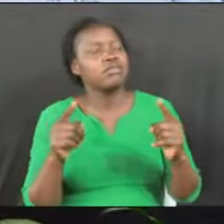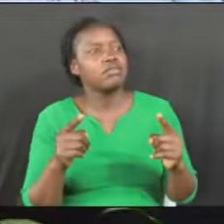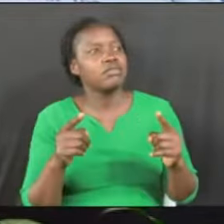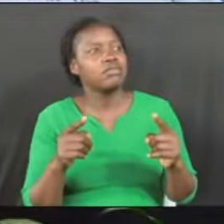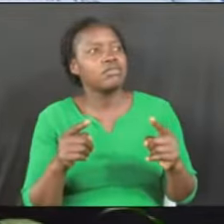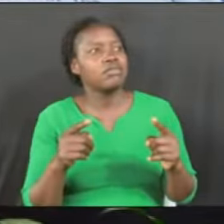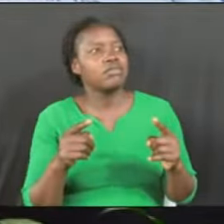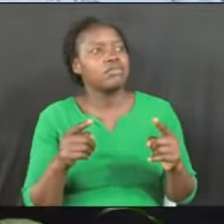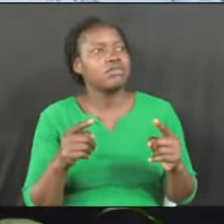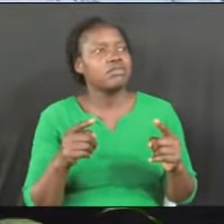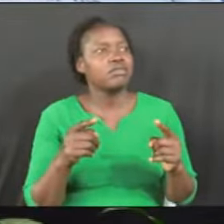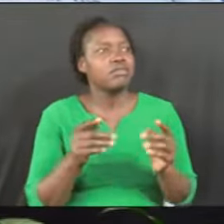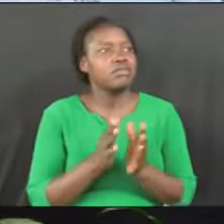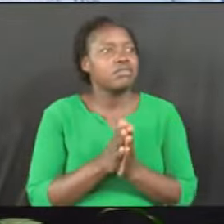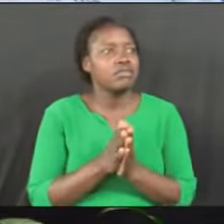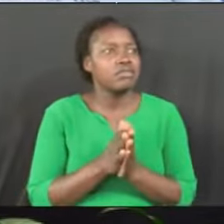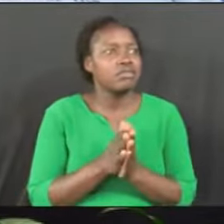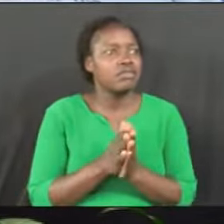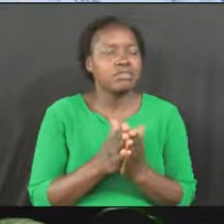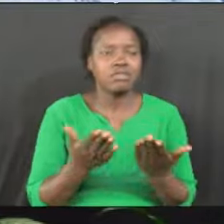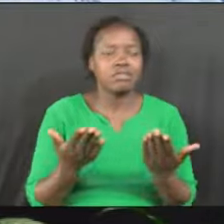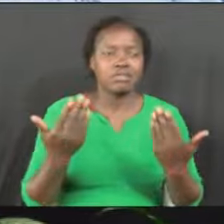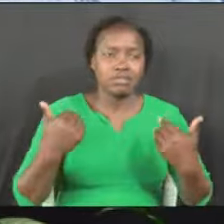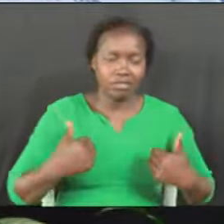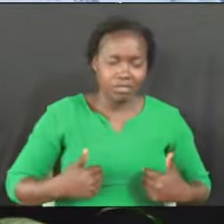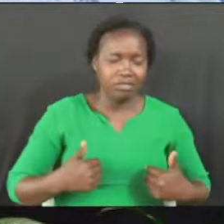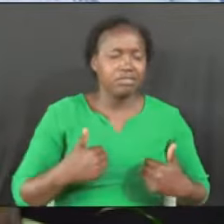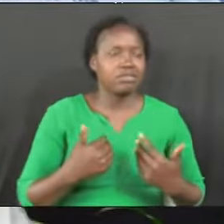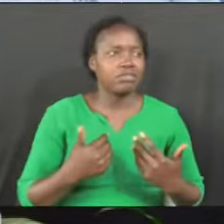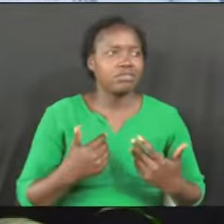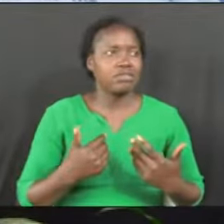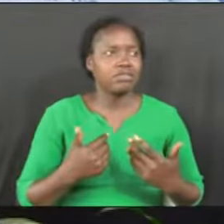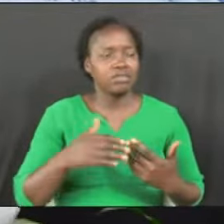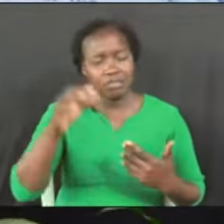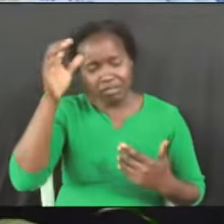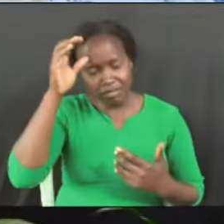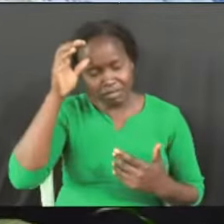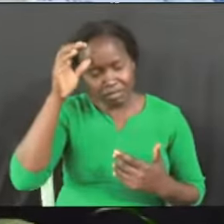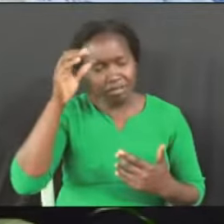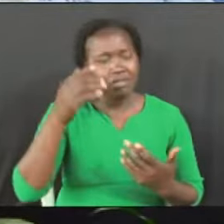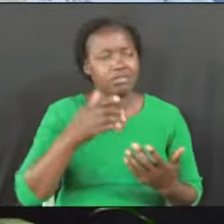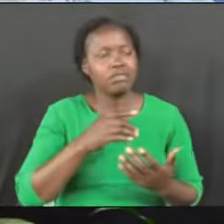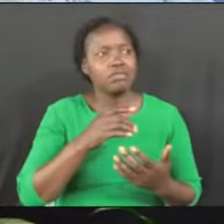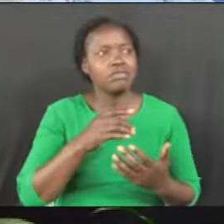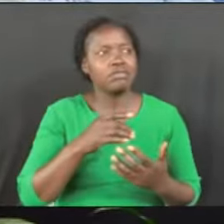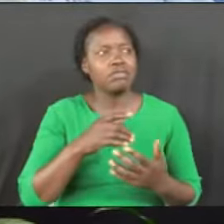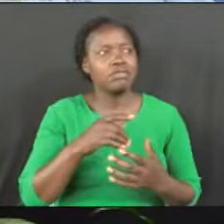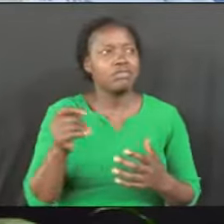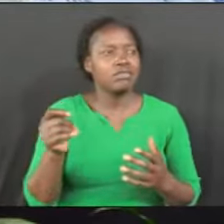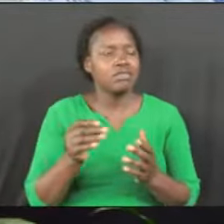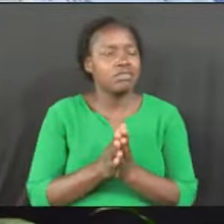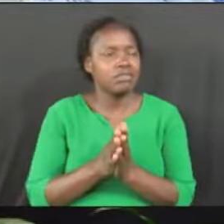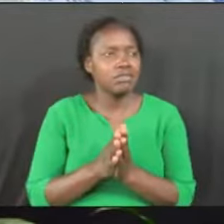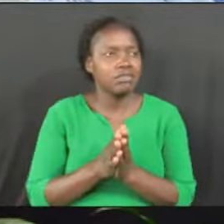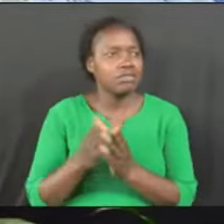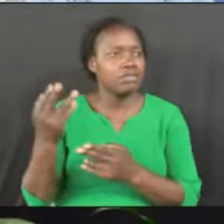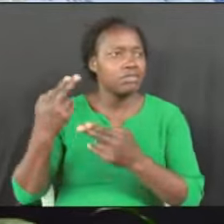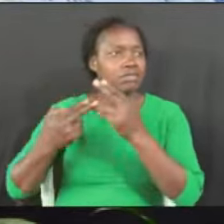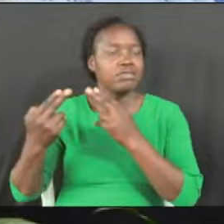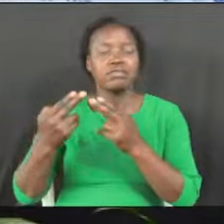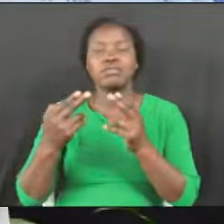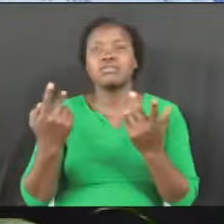an amalgamation of these personalities. Consider the pedigree of Herod, Agrippa number